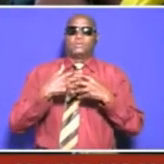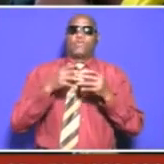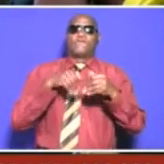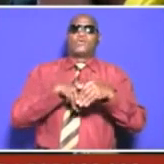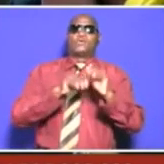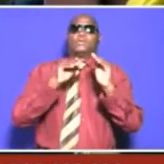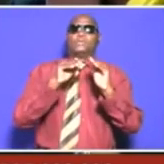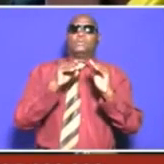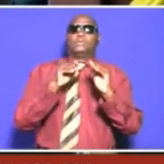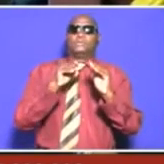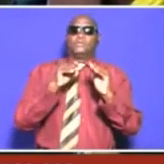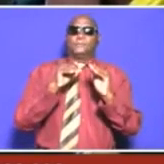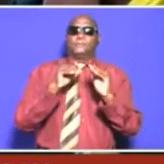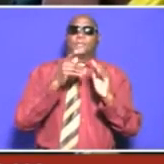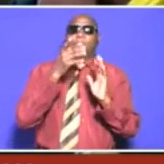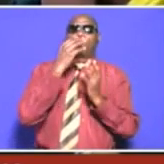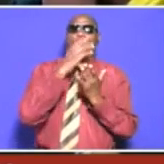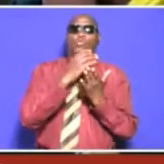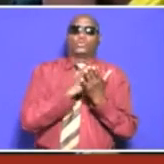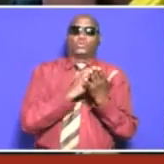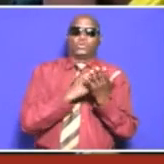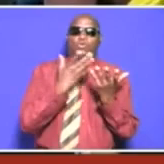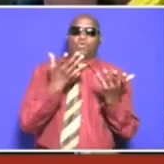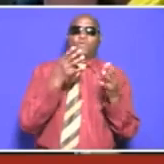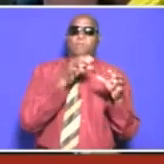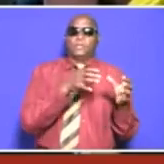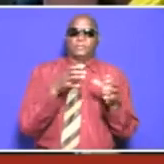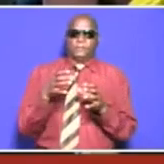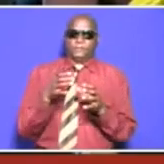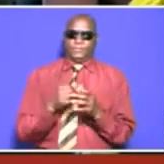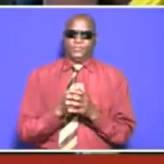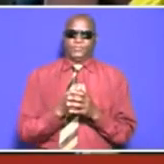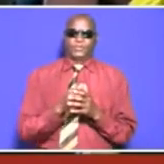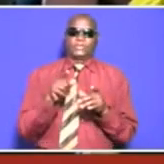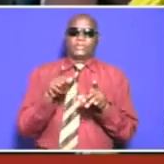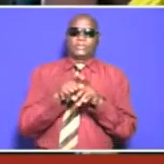accordance with the constitution of the party and the attendant regulations.